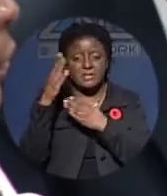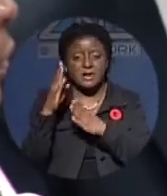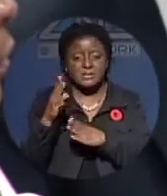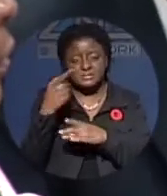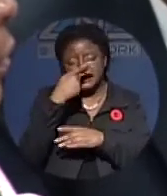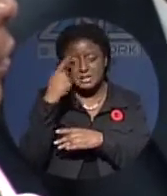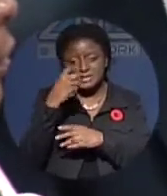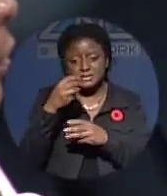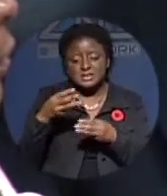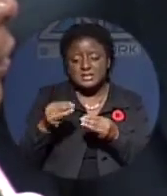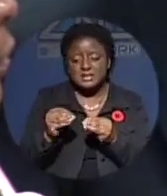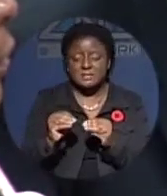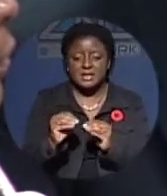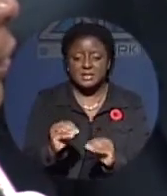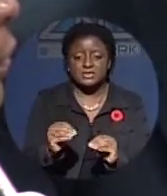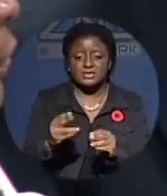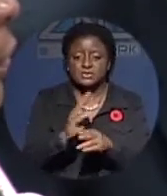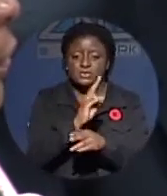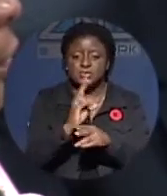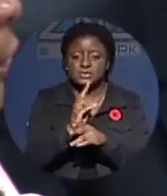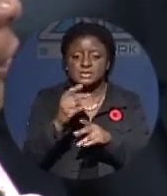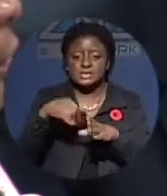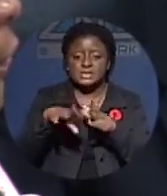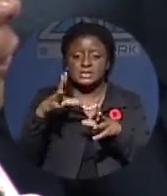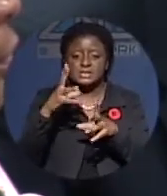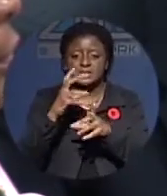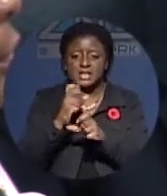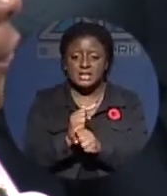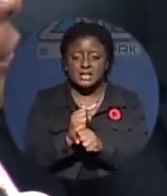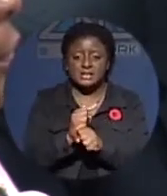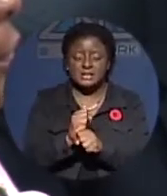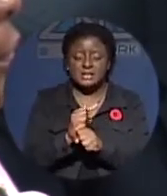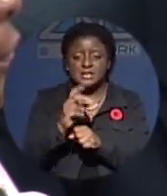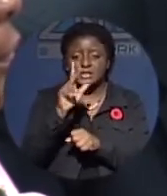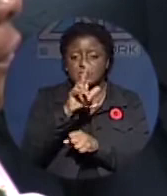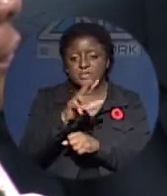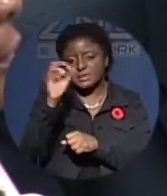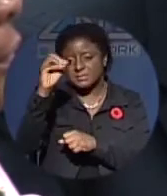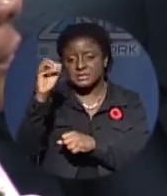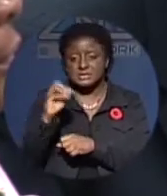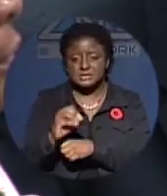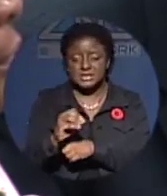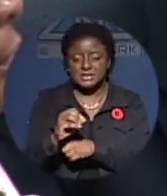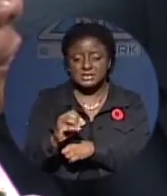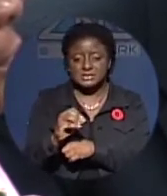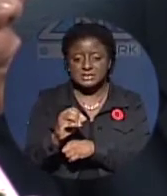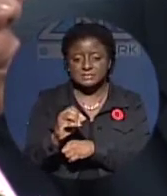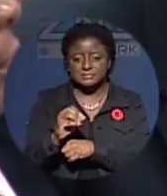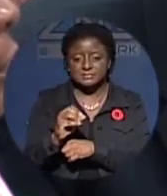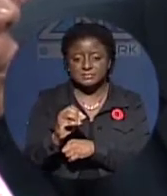use in arriving at the 3%. They use these